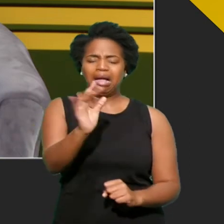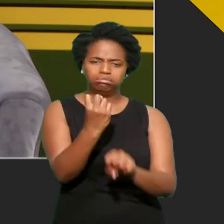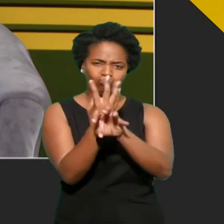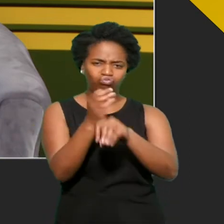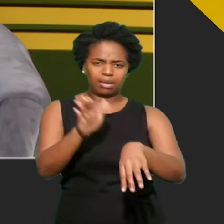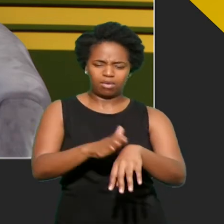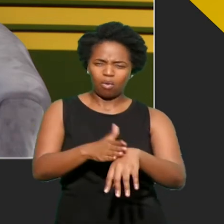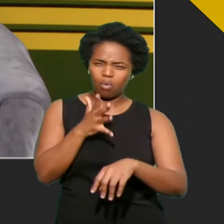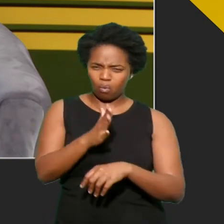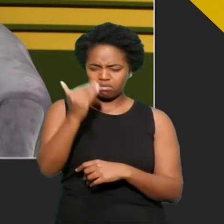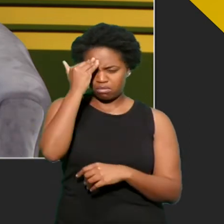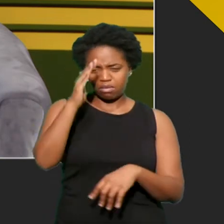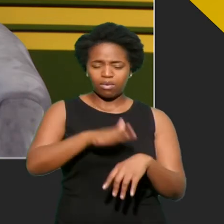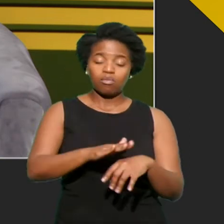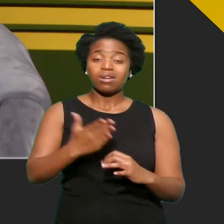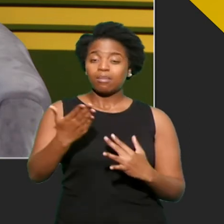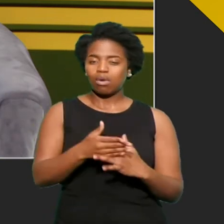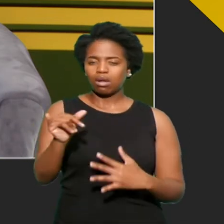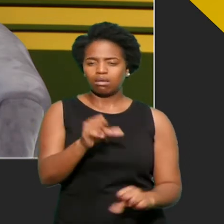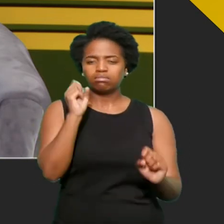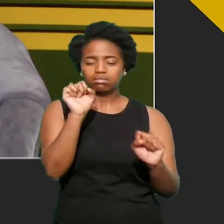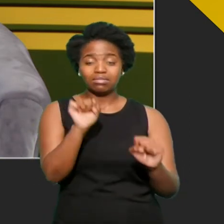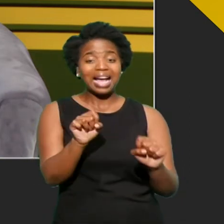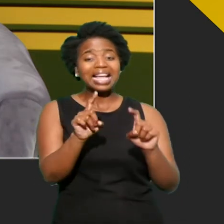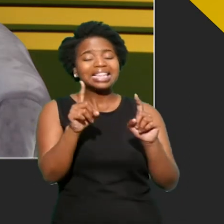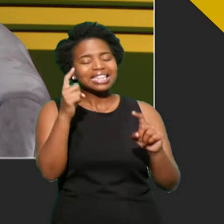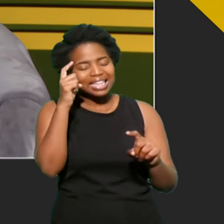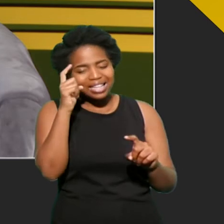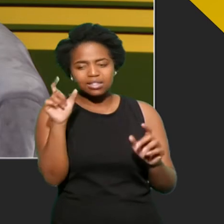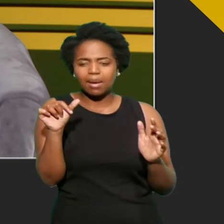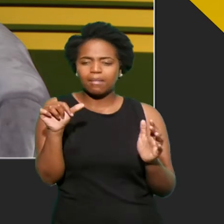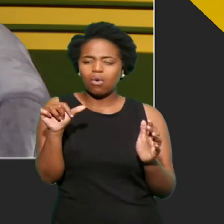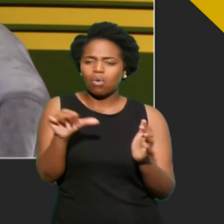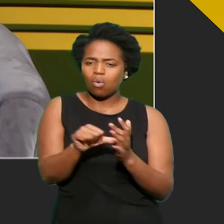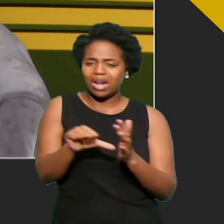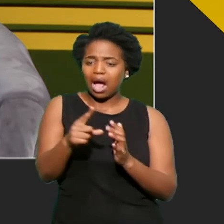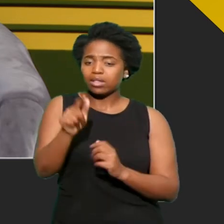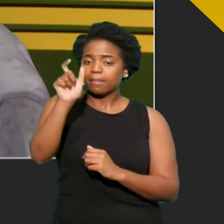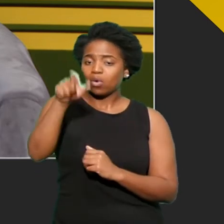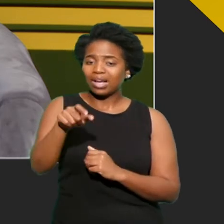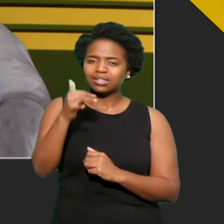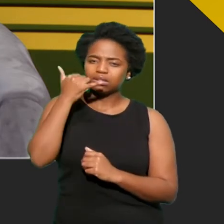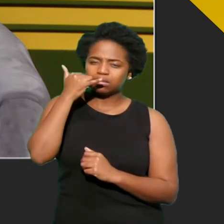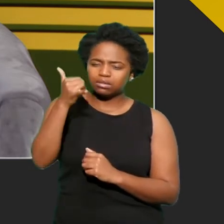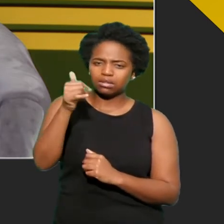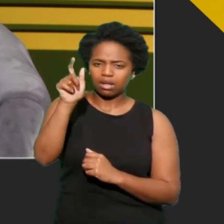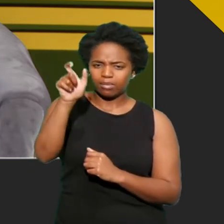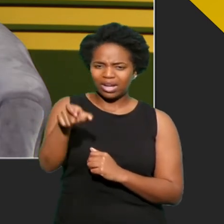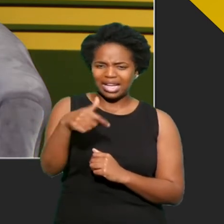because we want to carry on with the conversation. And I think, Melody, it's important that we bring in another anonymous caller. Professor, but